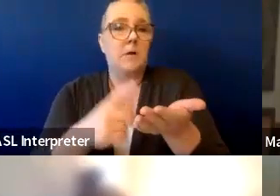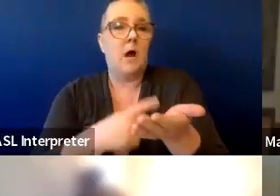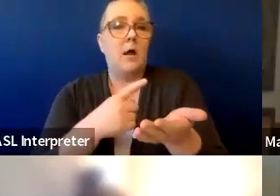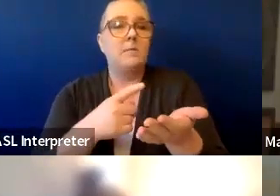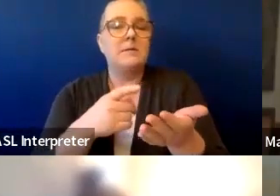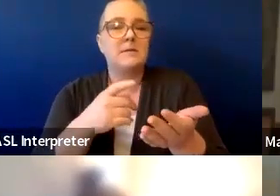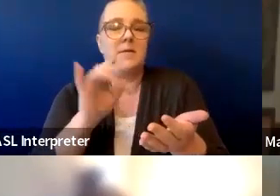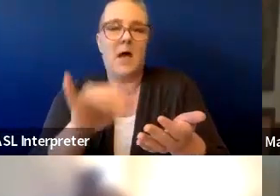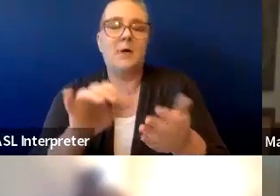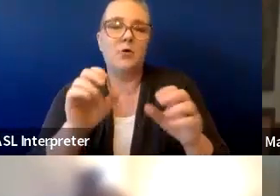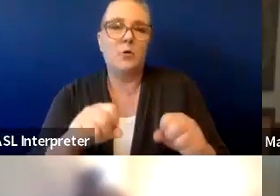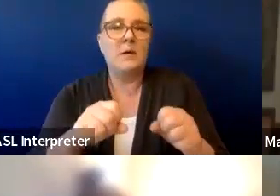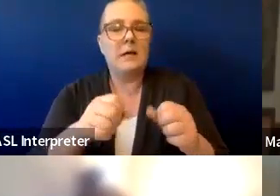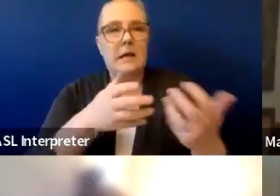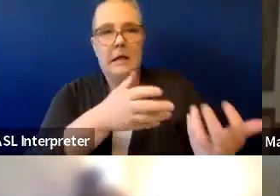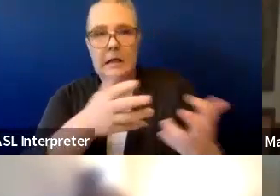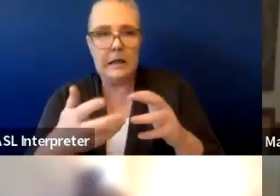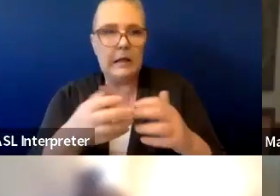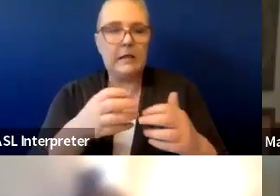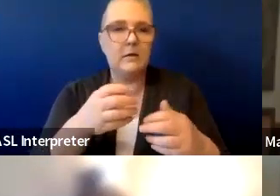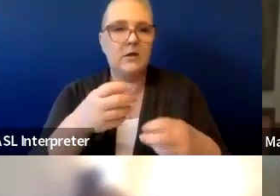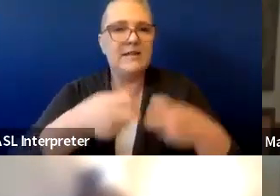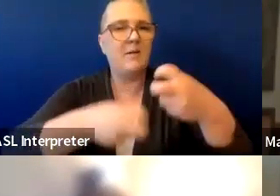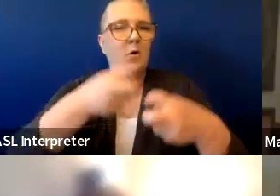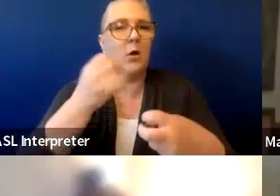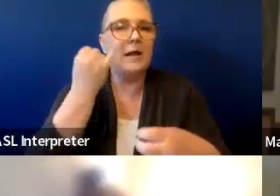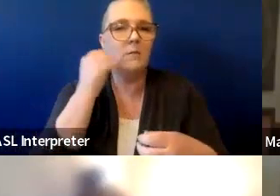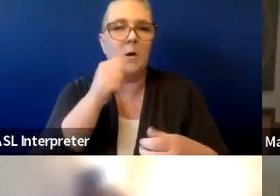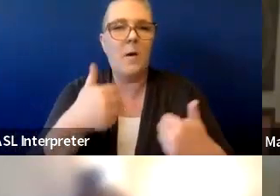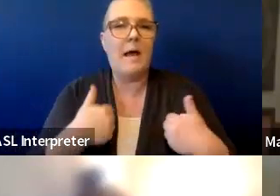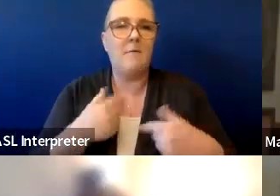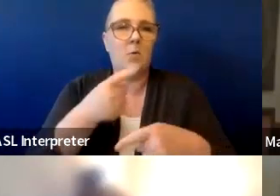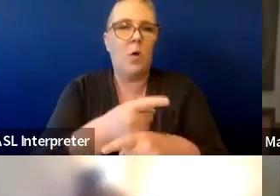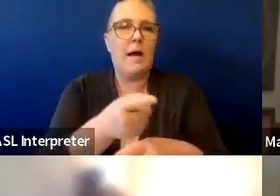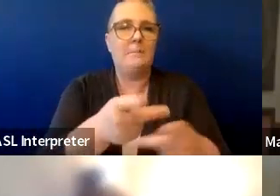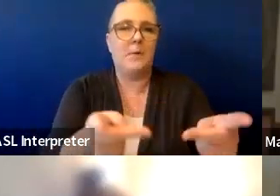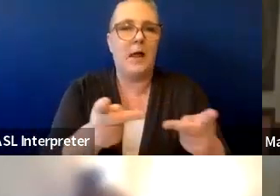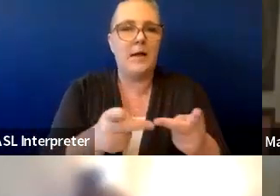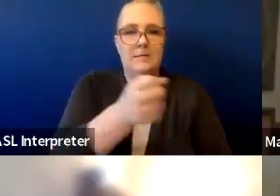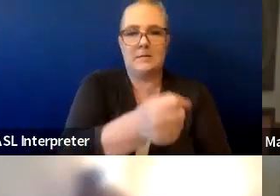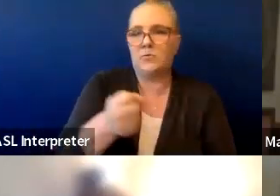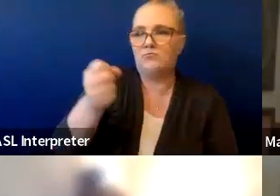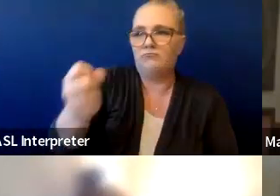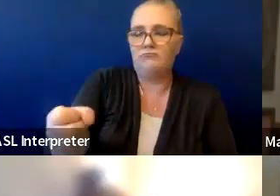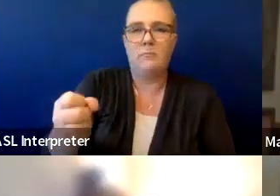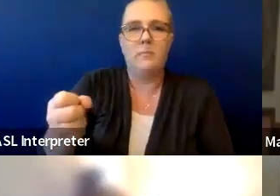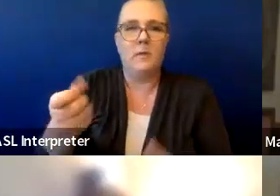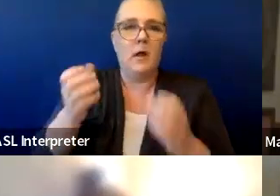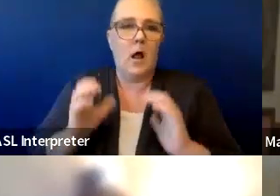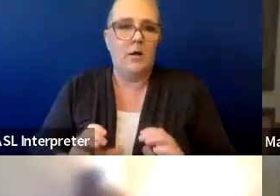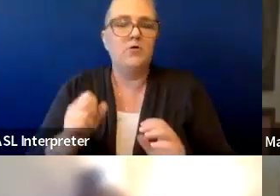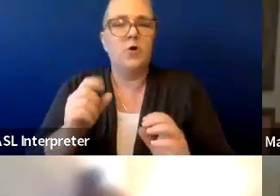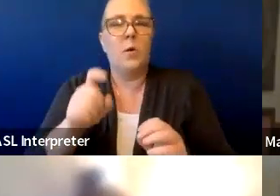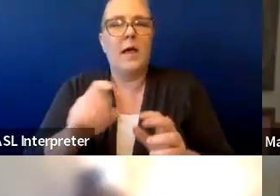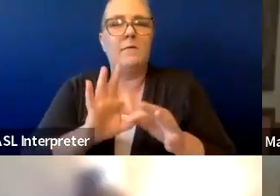can be difficult if we don't have the right placement for the client. So it really takes a lot of coordinating with the hospitals and